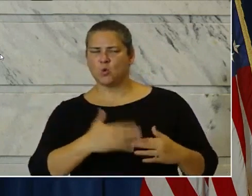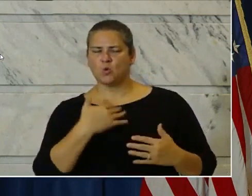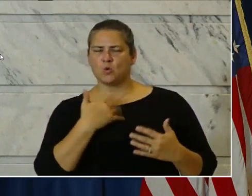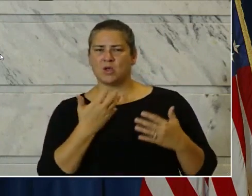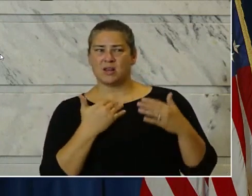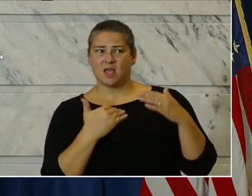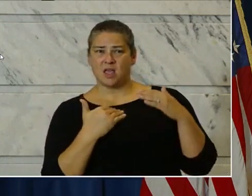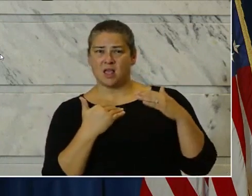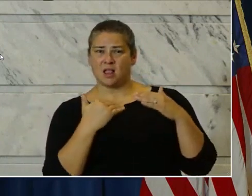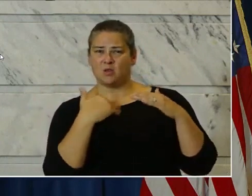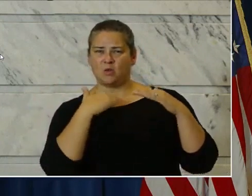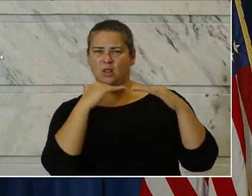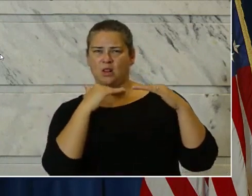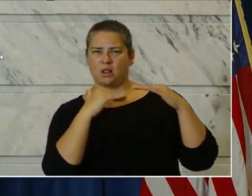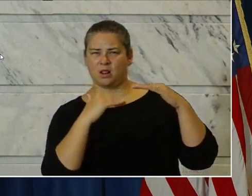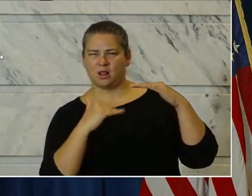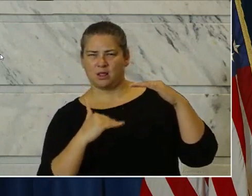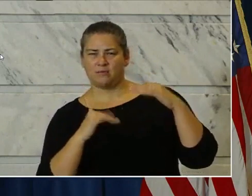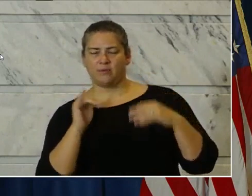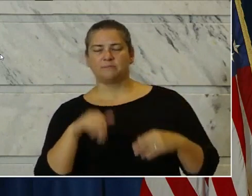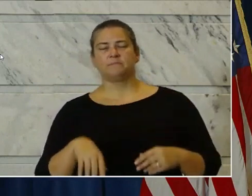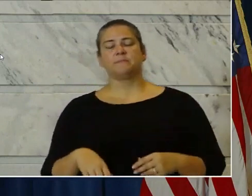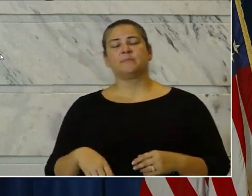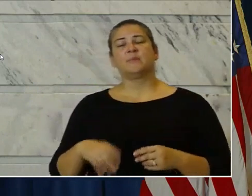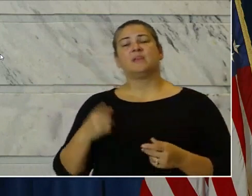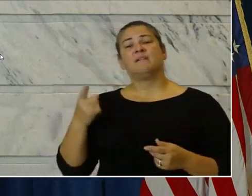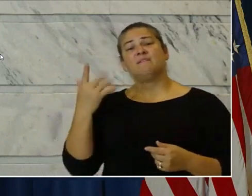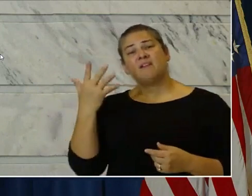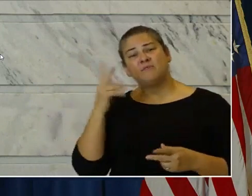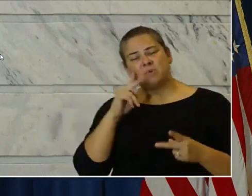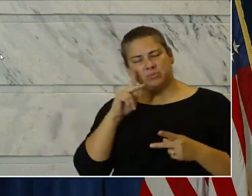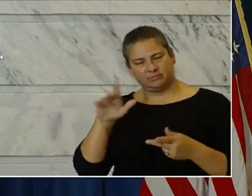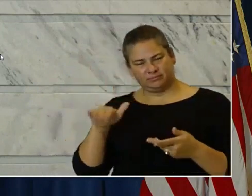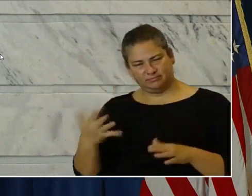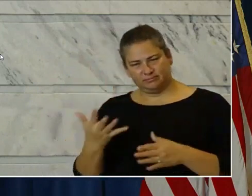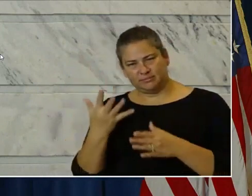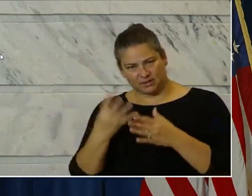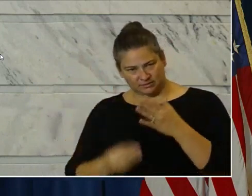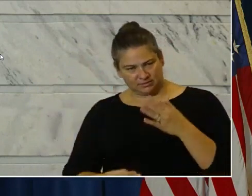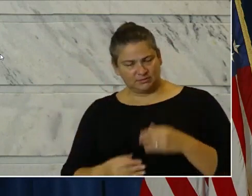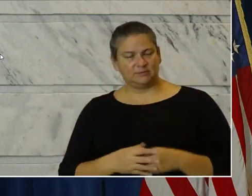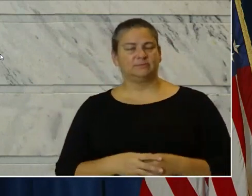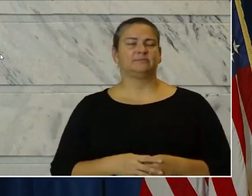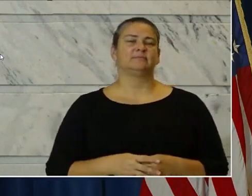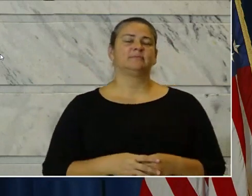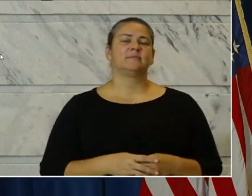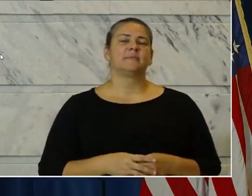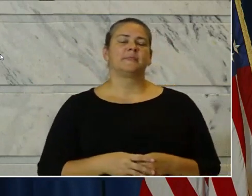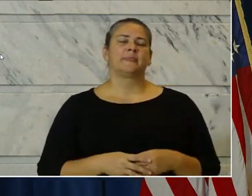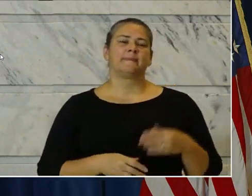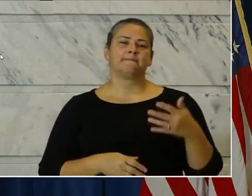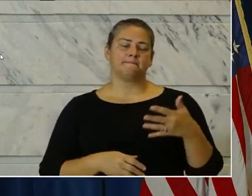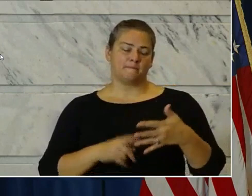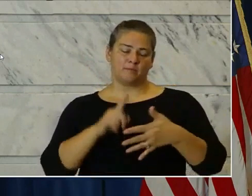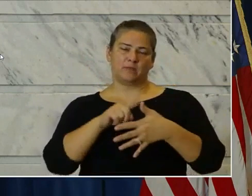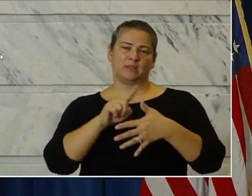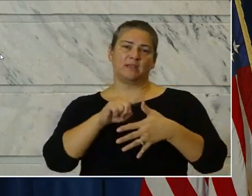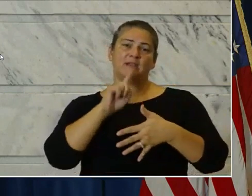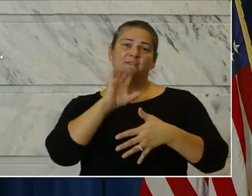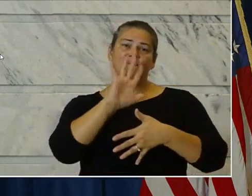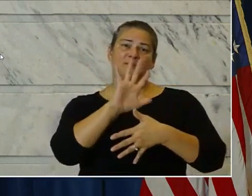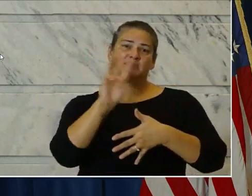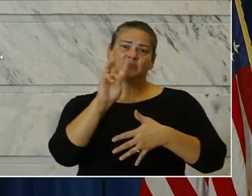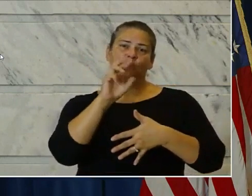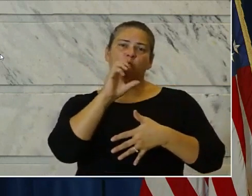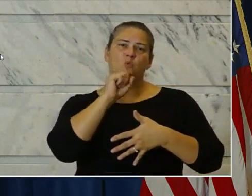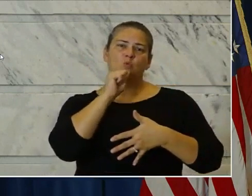that. 5 individuals that passed away that are included on today's list include a 56-year-old